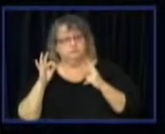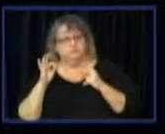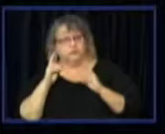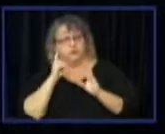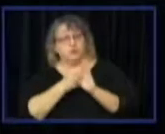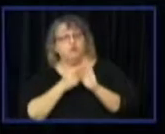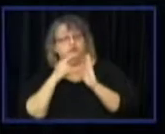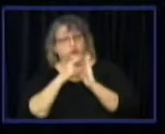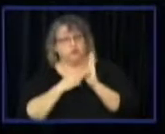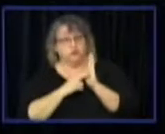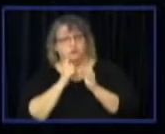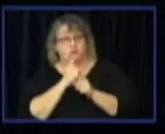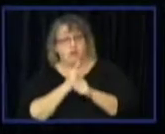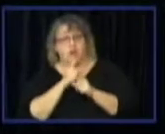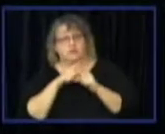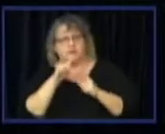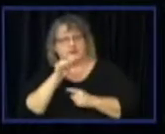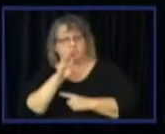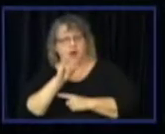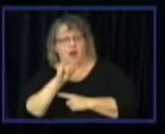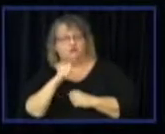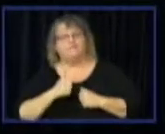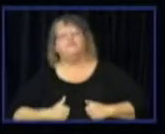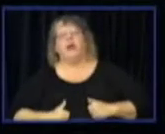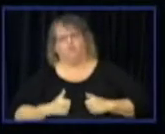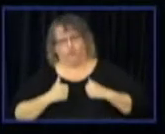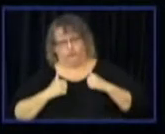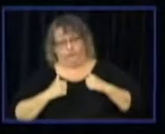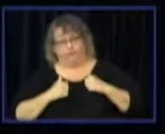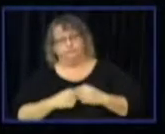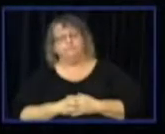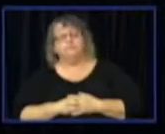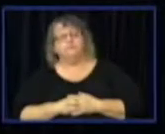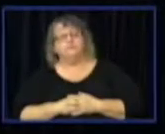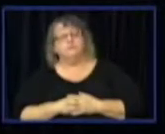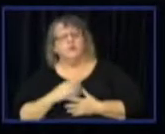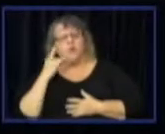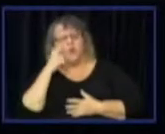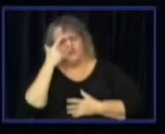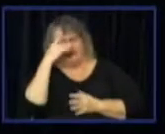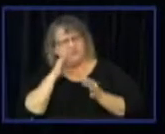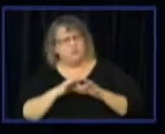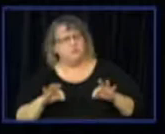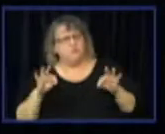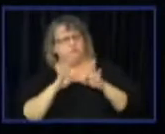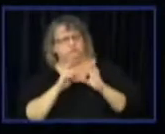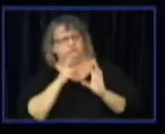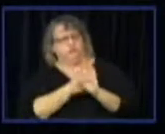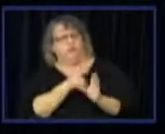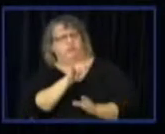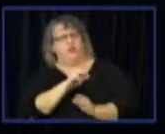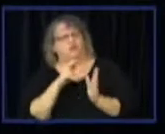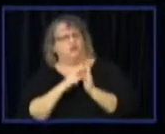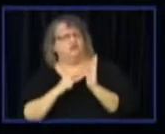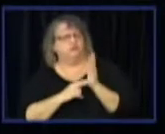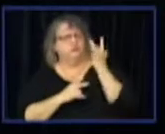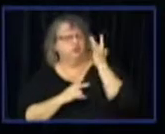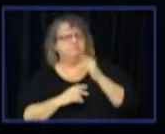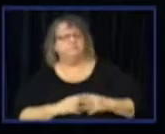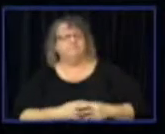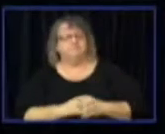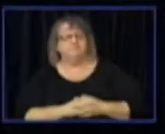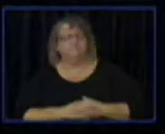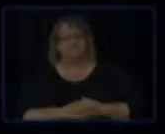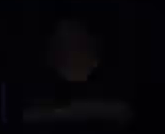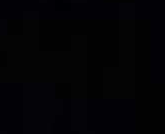the registry as a TBI survivor. Why is that important to you? Why did you join?